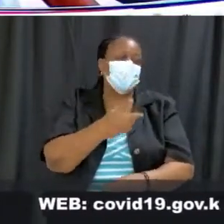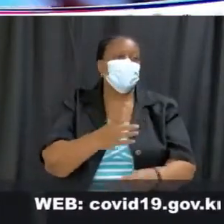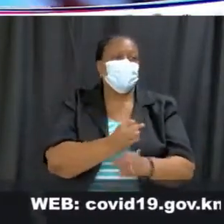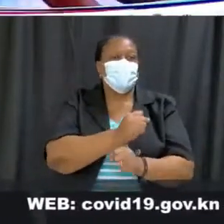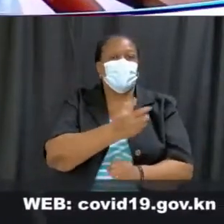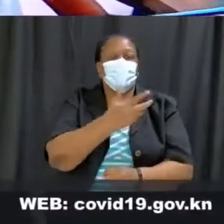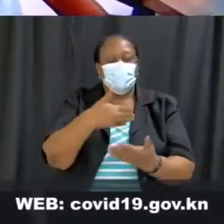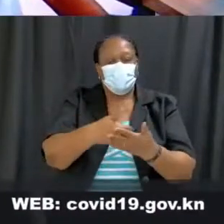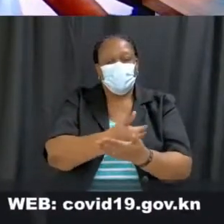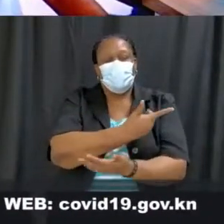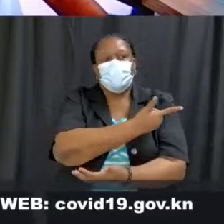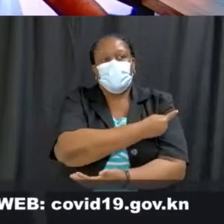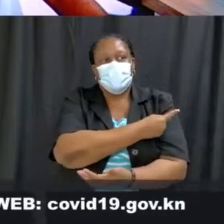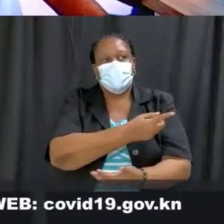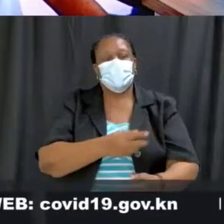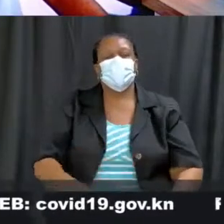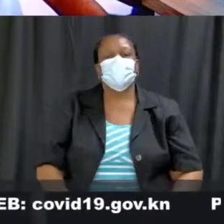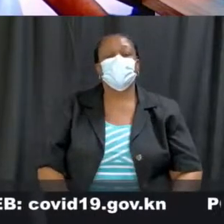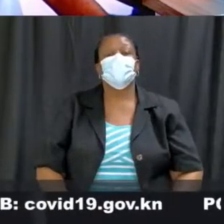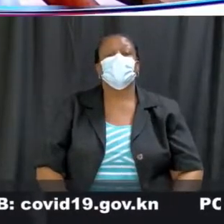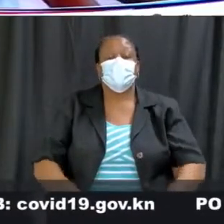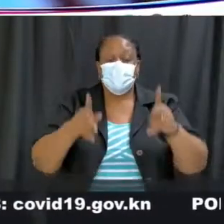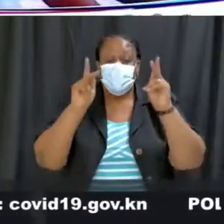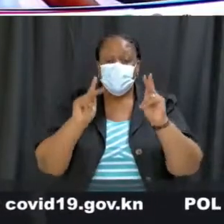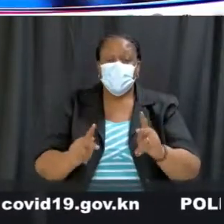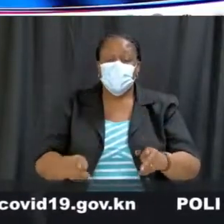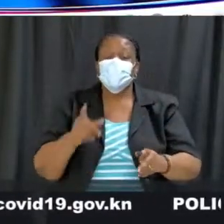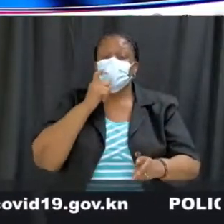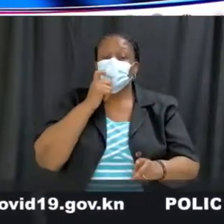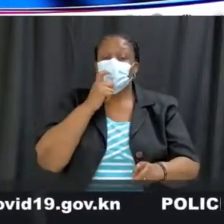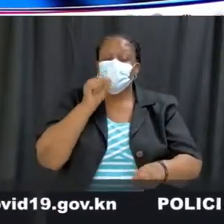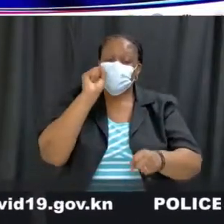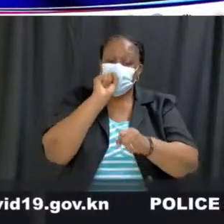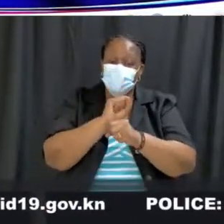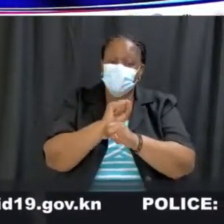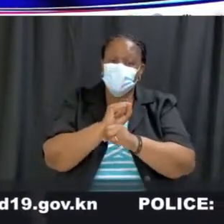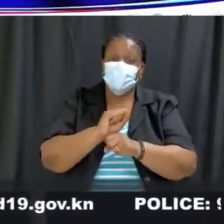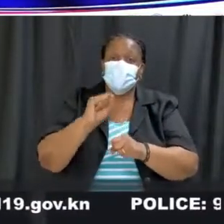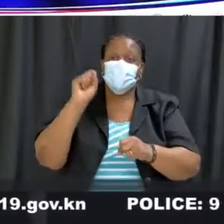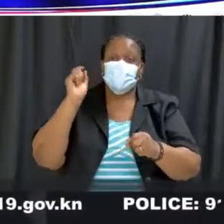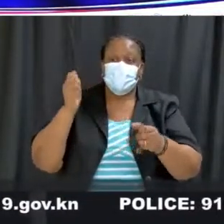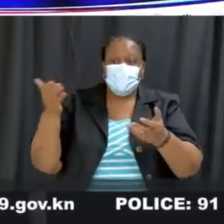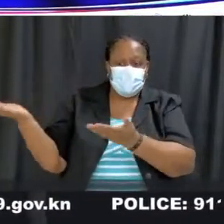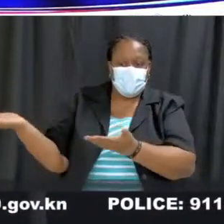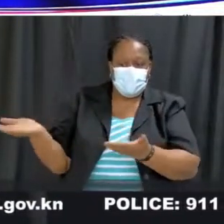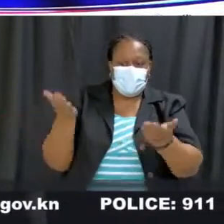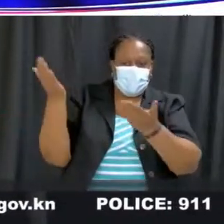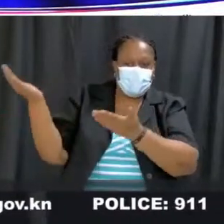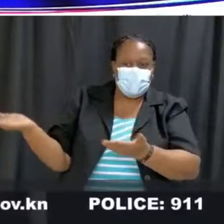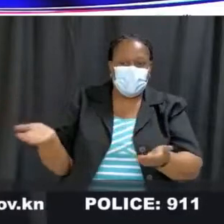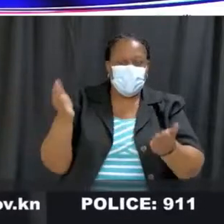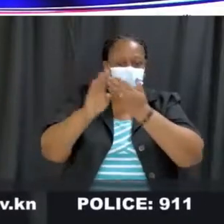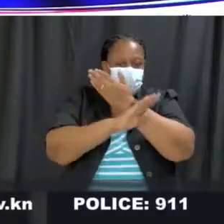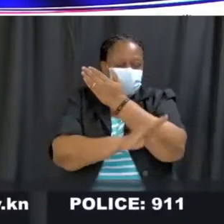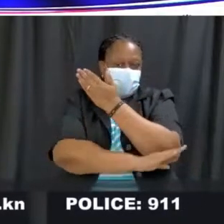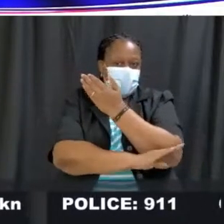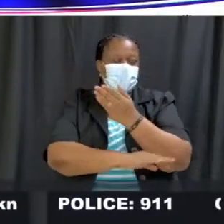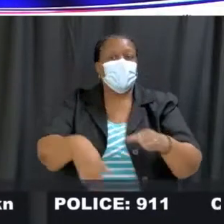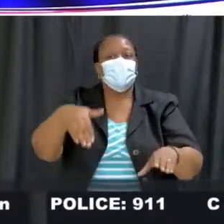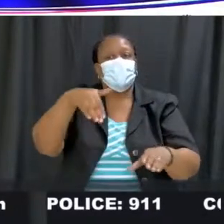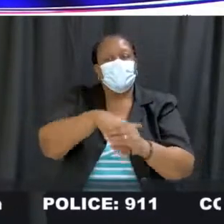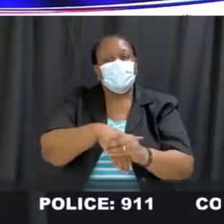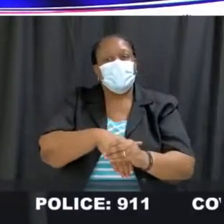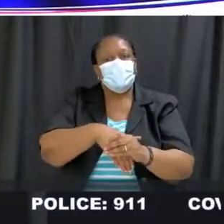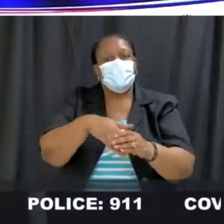to go and get vaccinated, complete the training. If you have not completed the training, let us have a discussions. We have